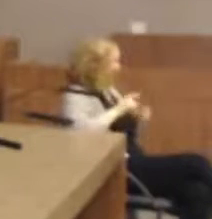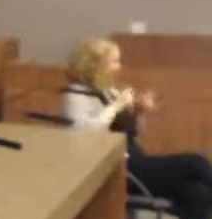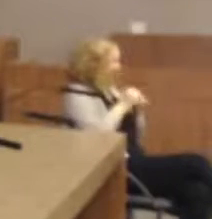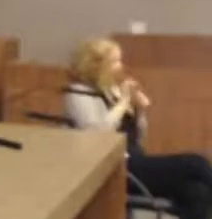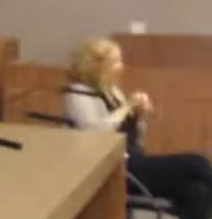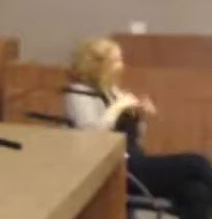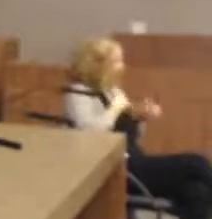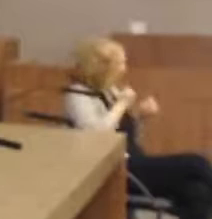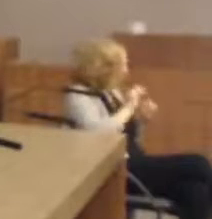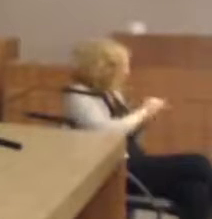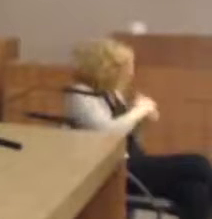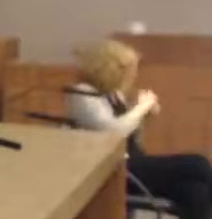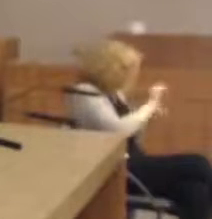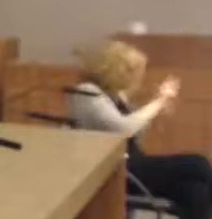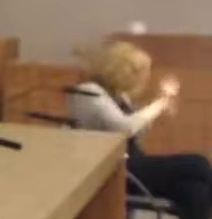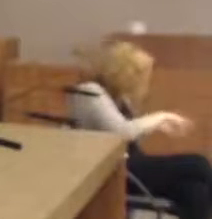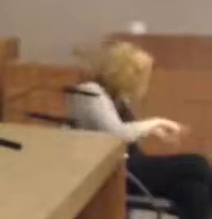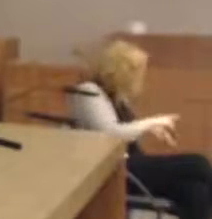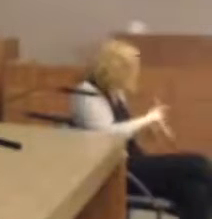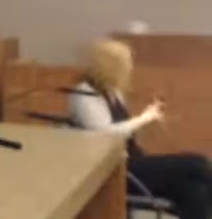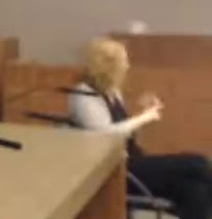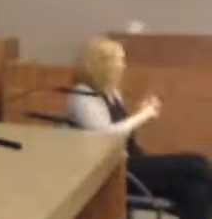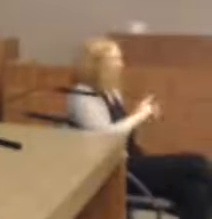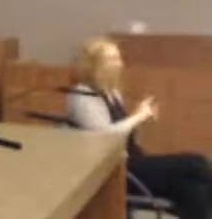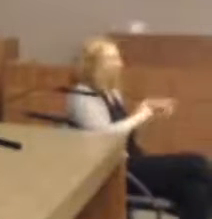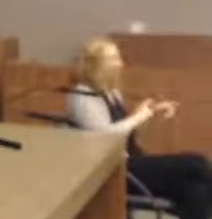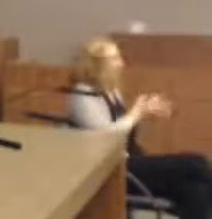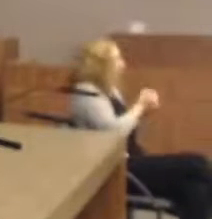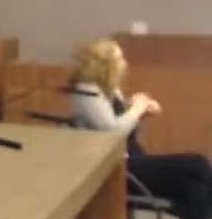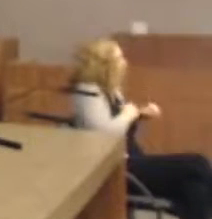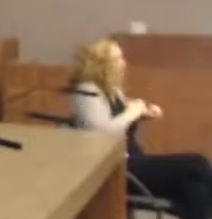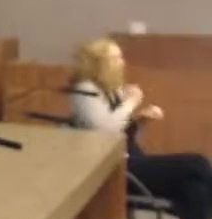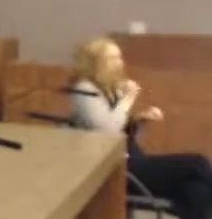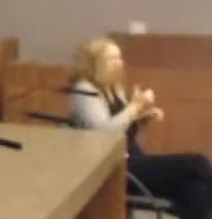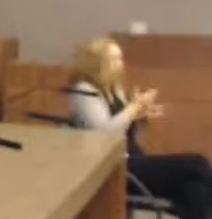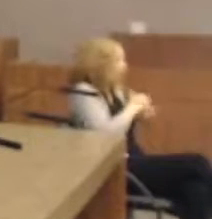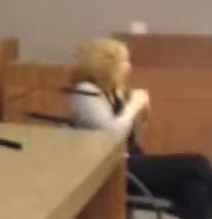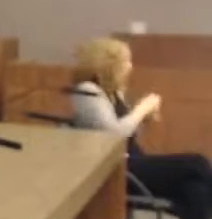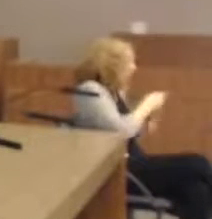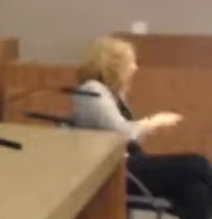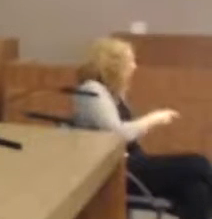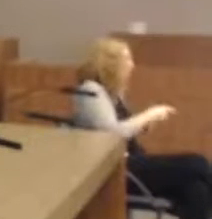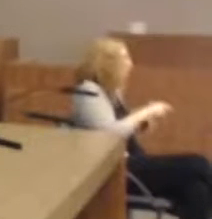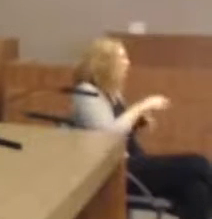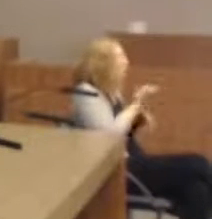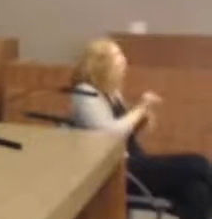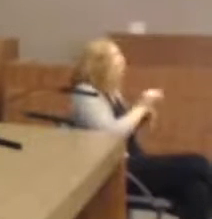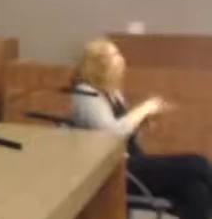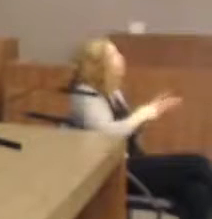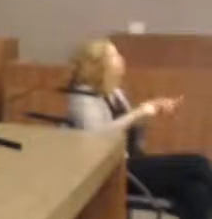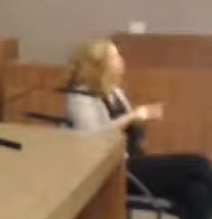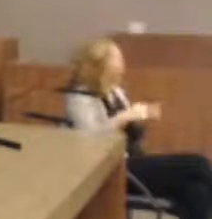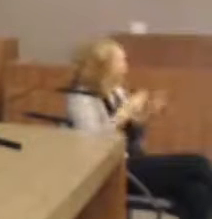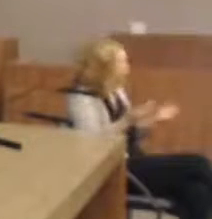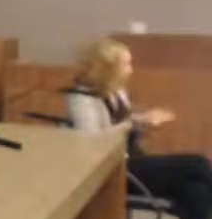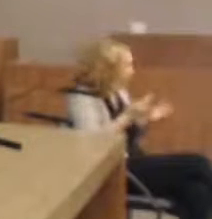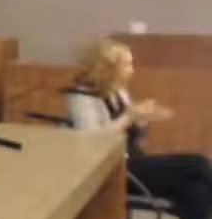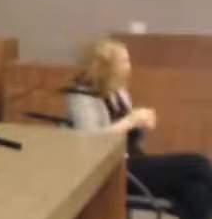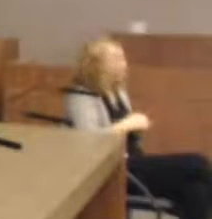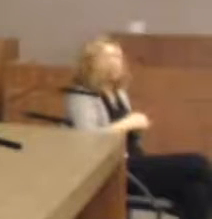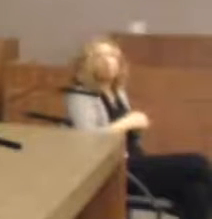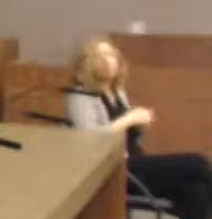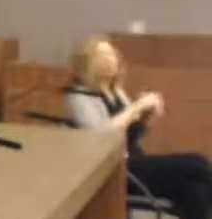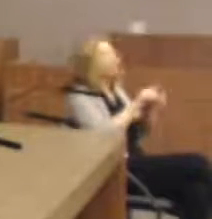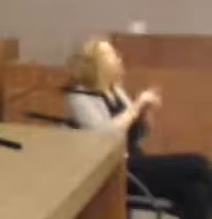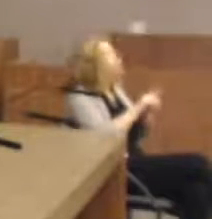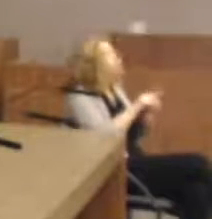I've been trying to help this person and they're making me not want to help them. So that's what's going on here. It's also